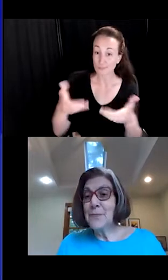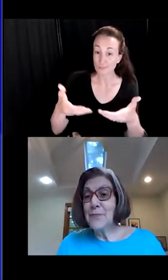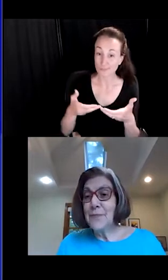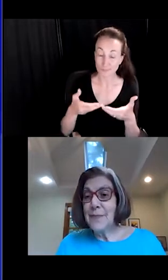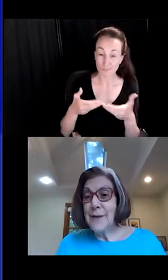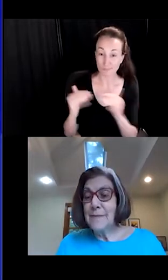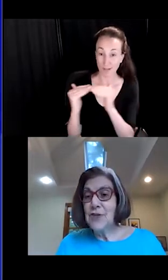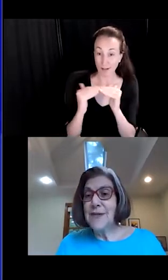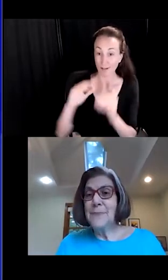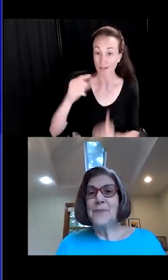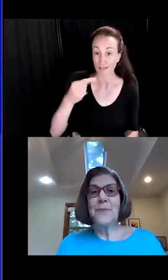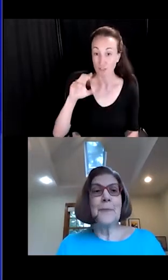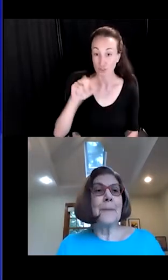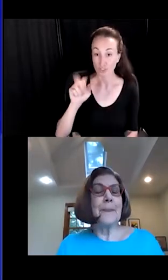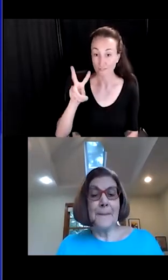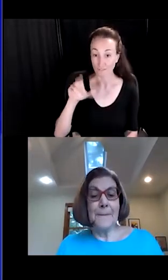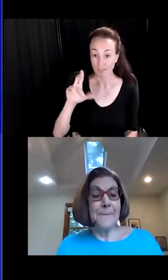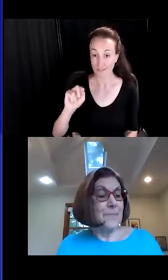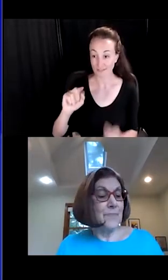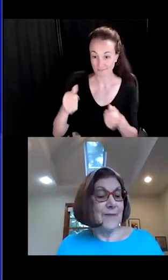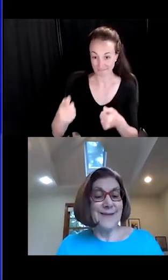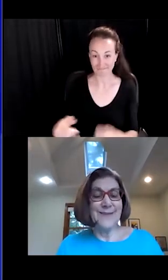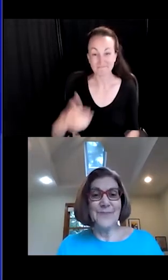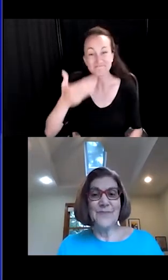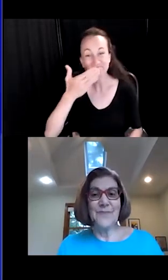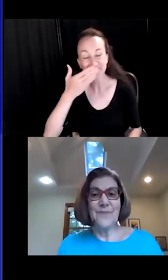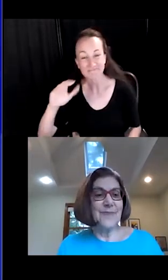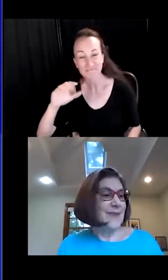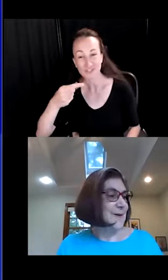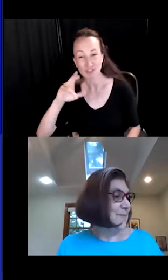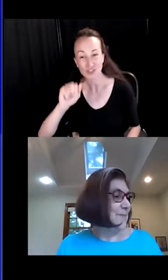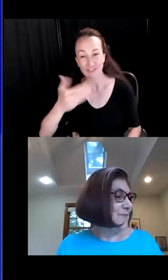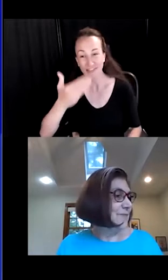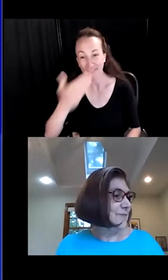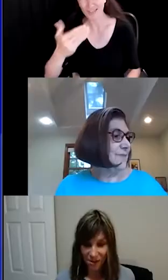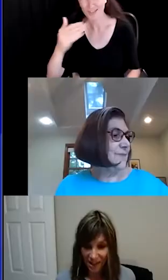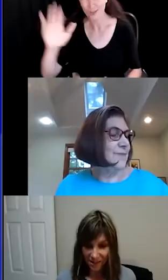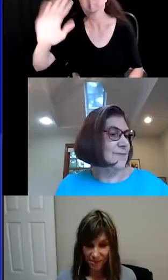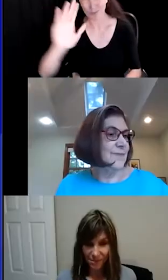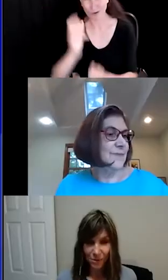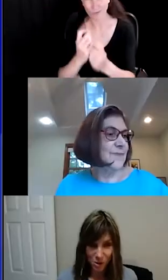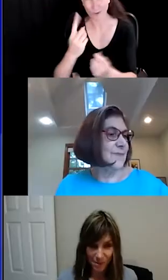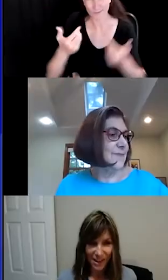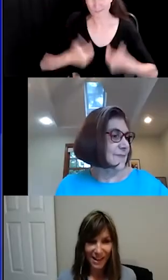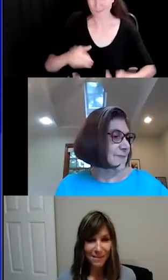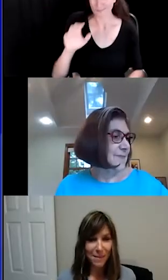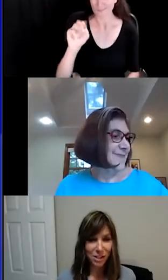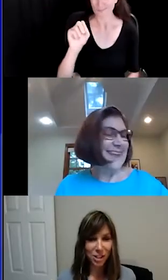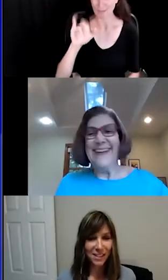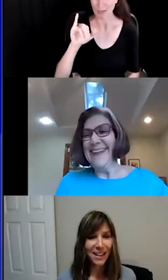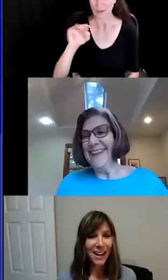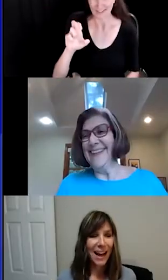Vincent. Gina? Yeah, thank you, Marianne. Hello, everybody. As the first